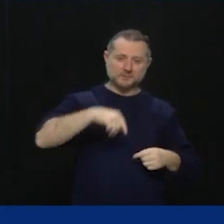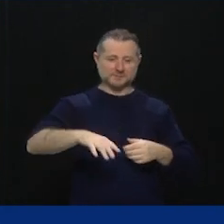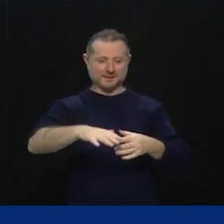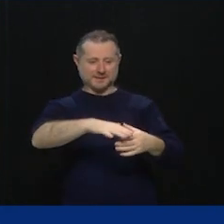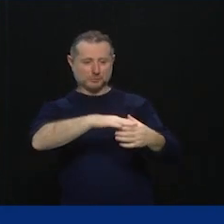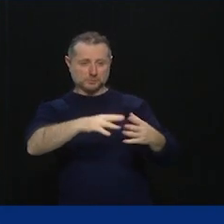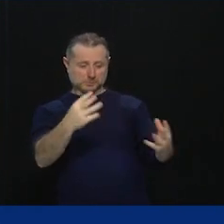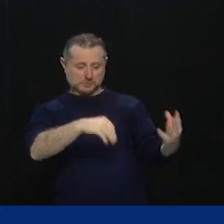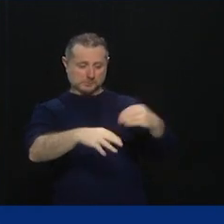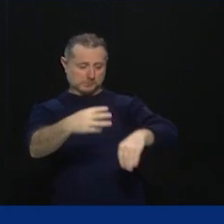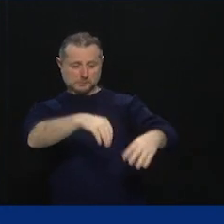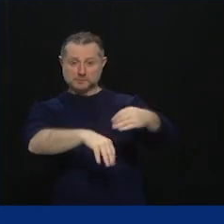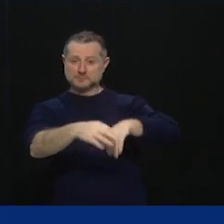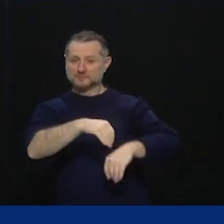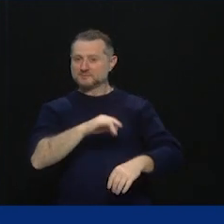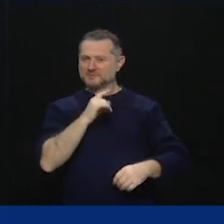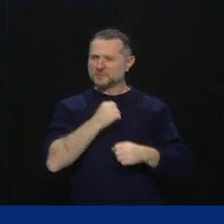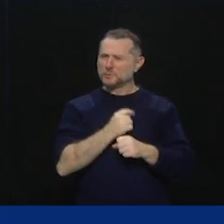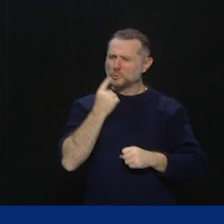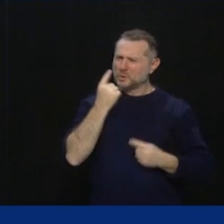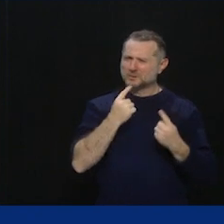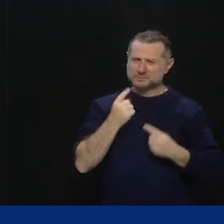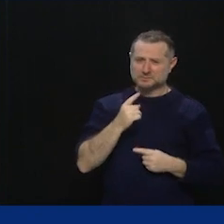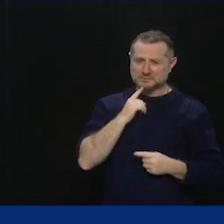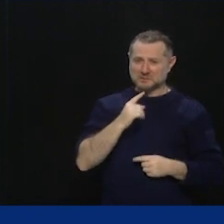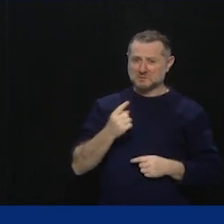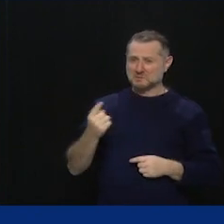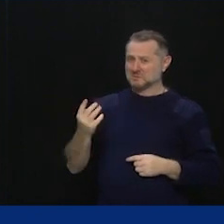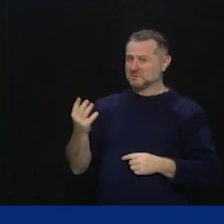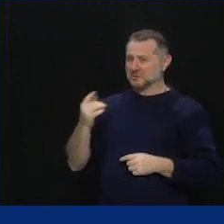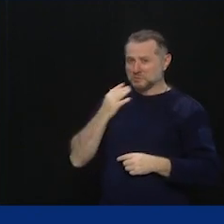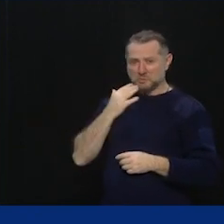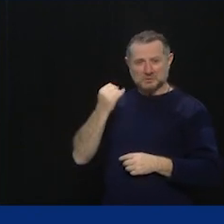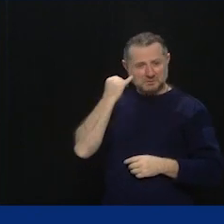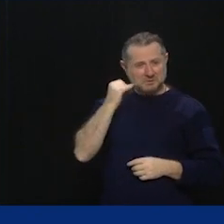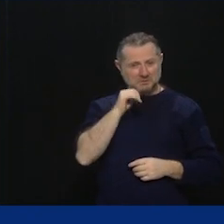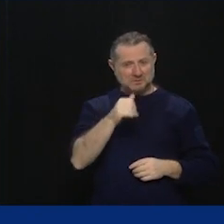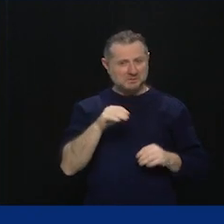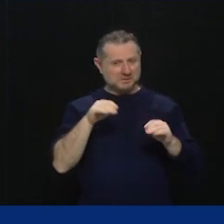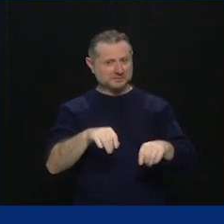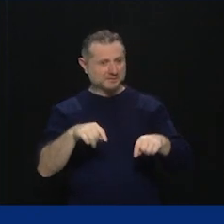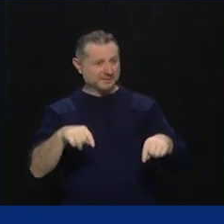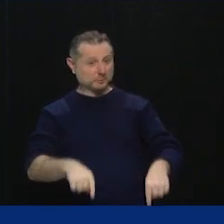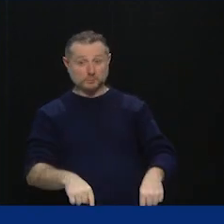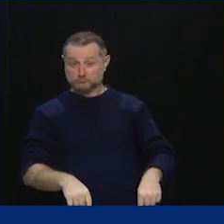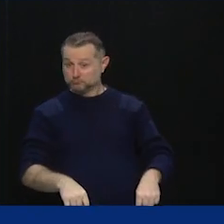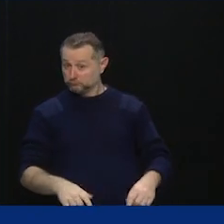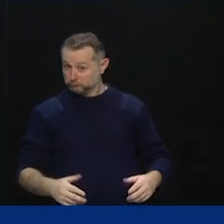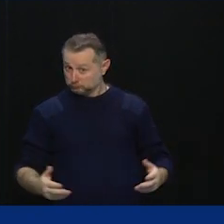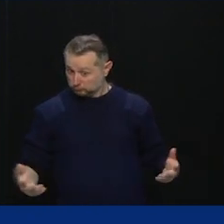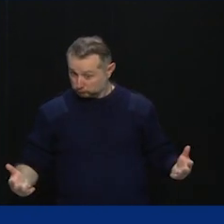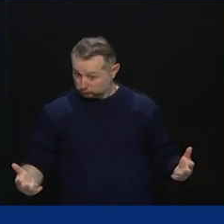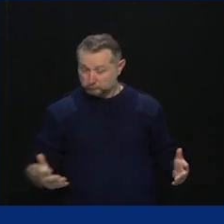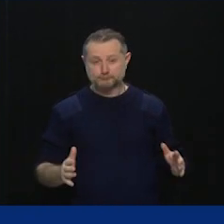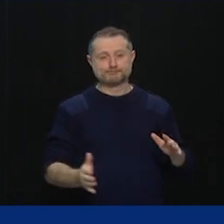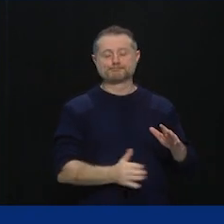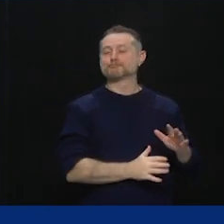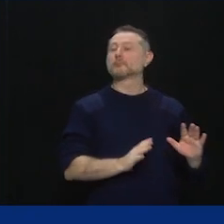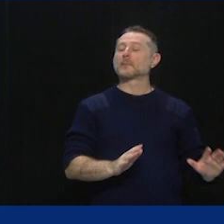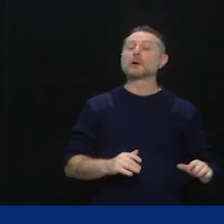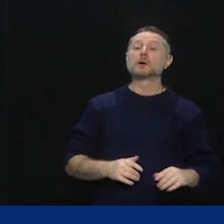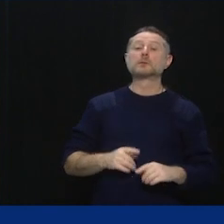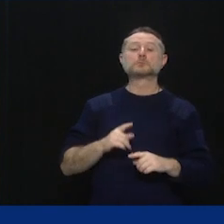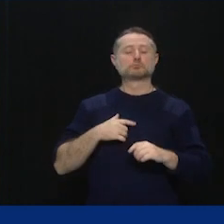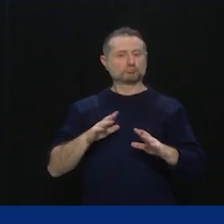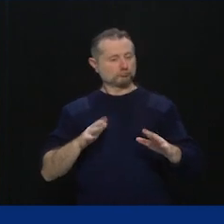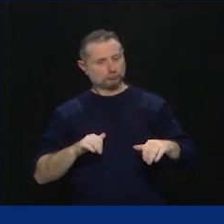you wonder why Bob and Jim thought this was a good idea to try to build something here. But despite all that, despite the challenges we have seen